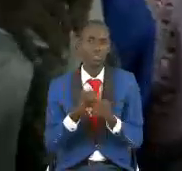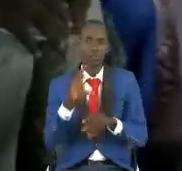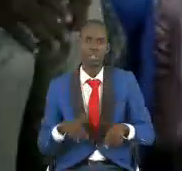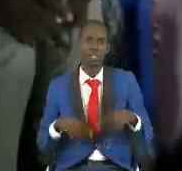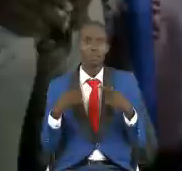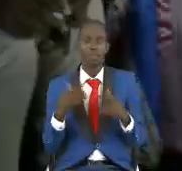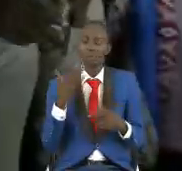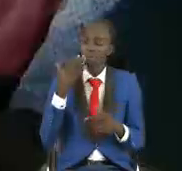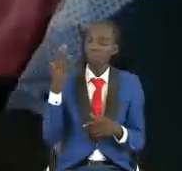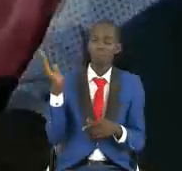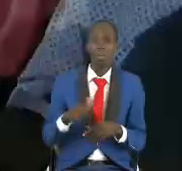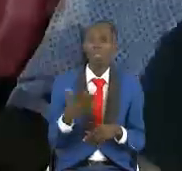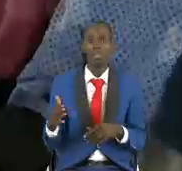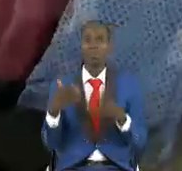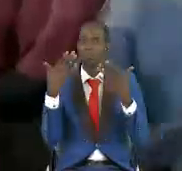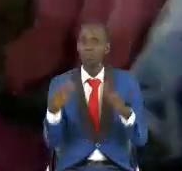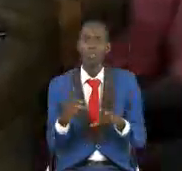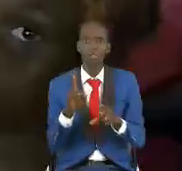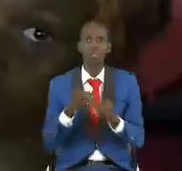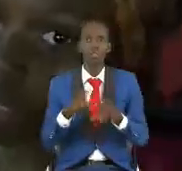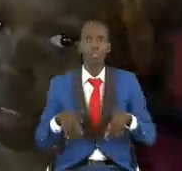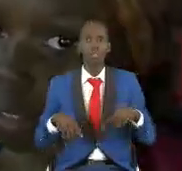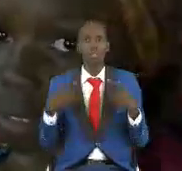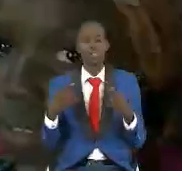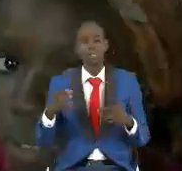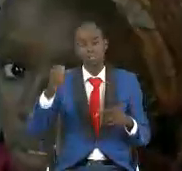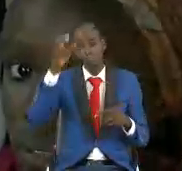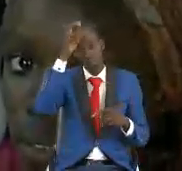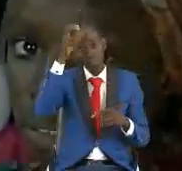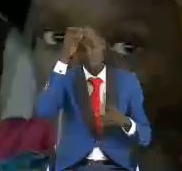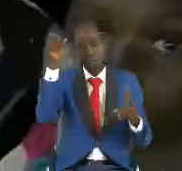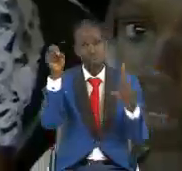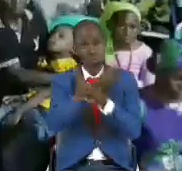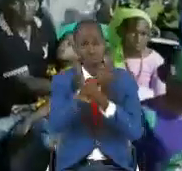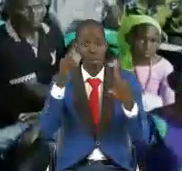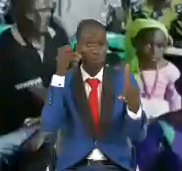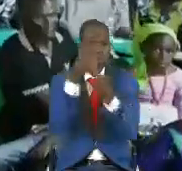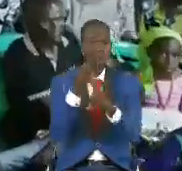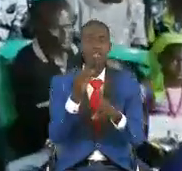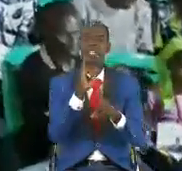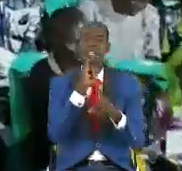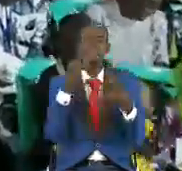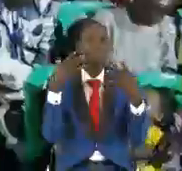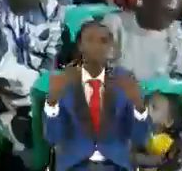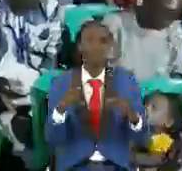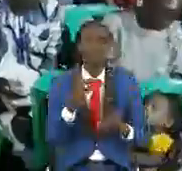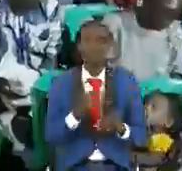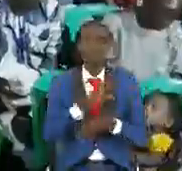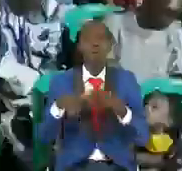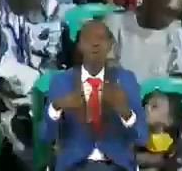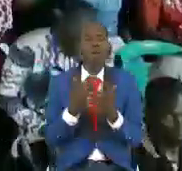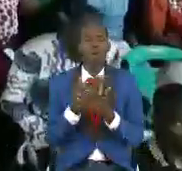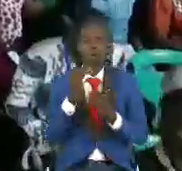Evil, finished. Demonic attack, affliction, finished. All the harassment of